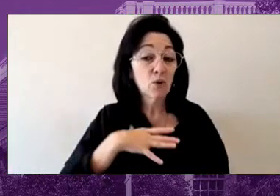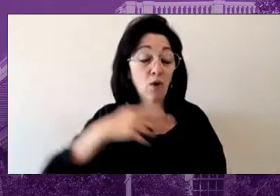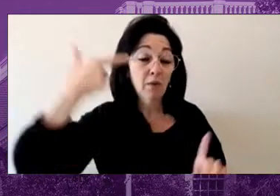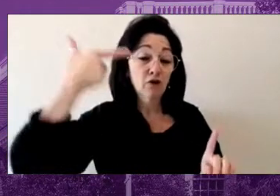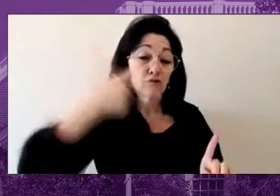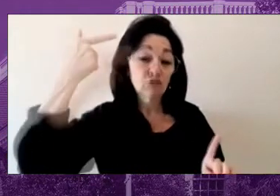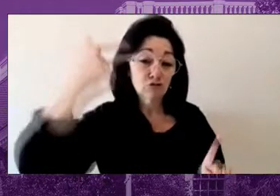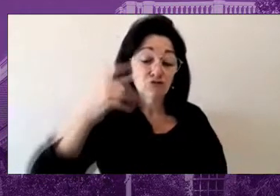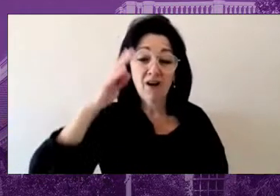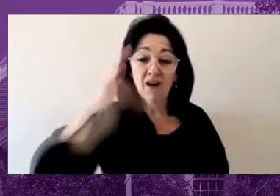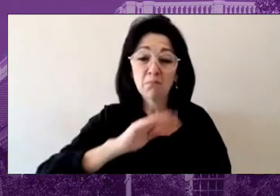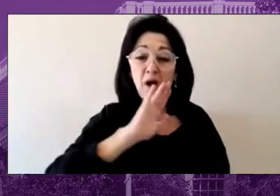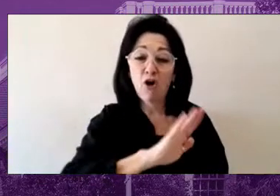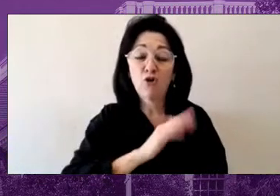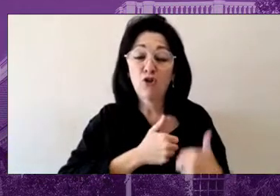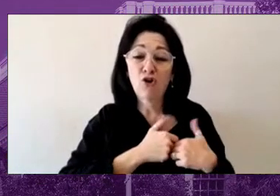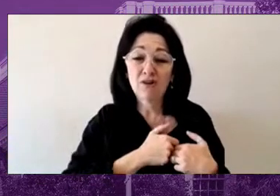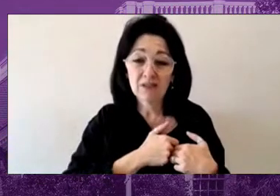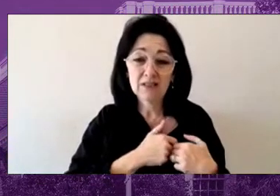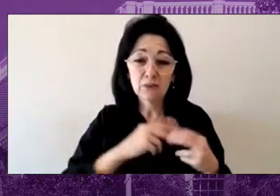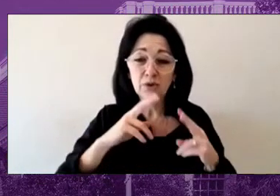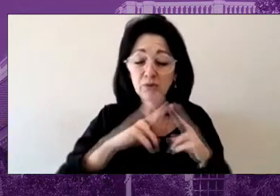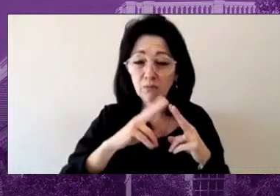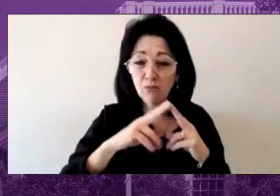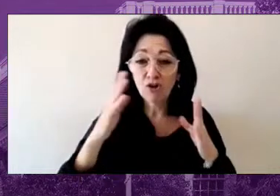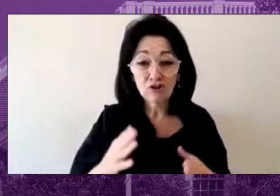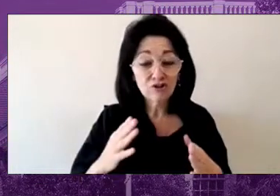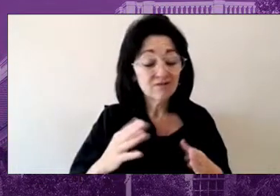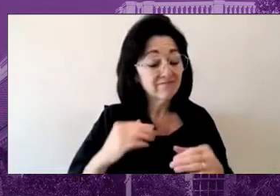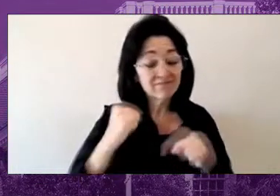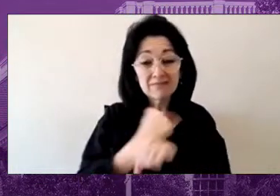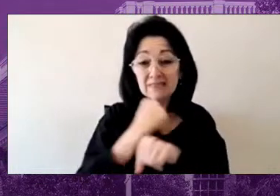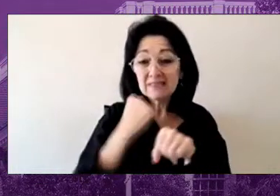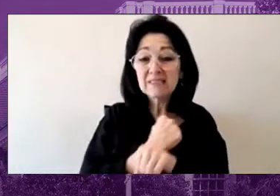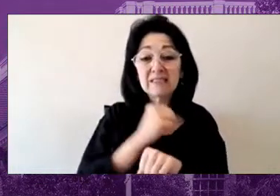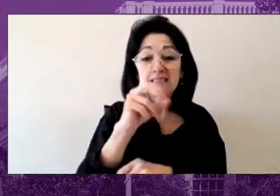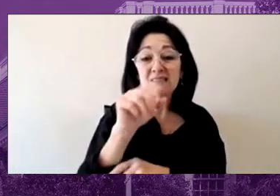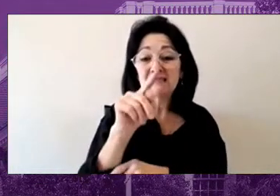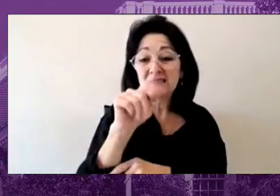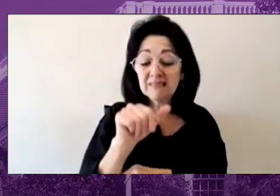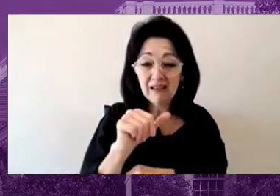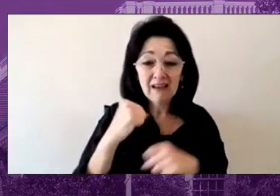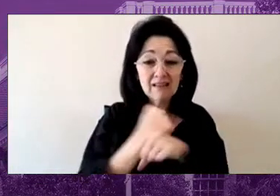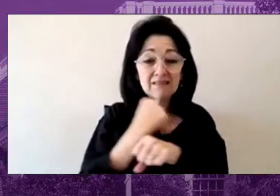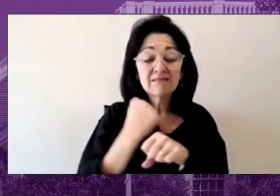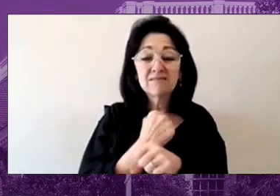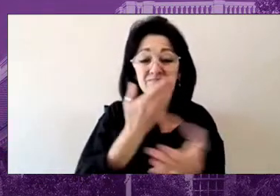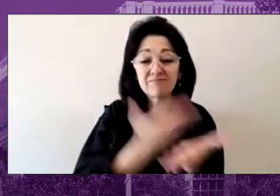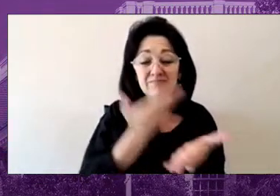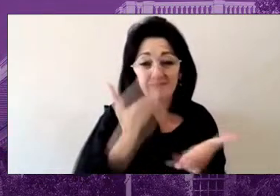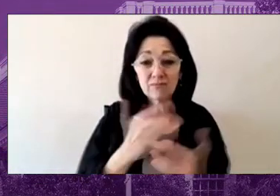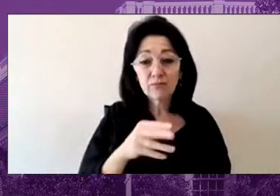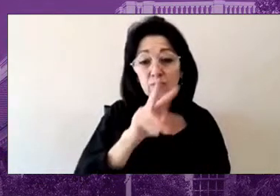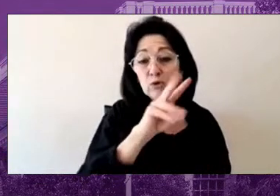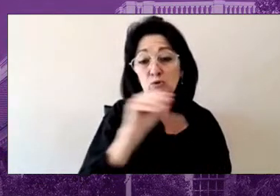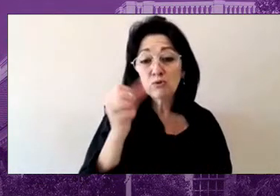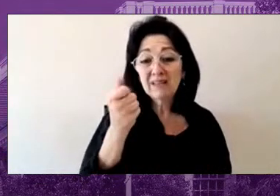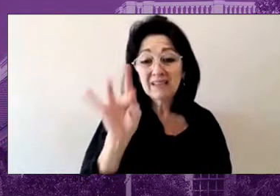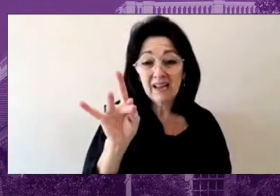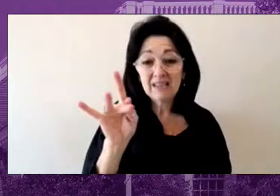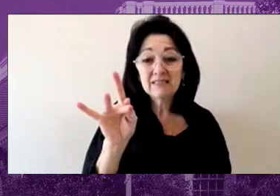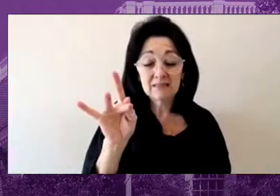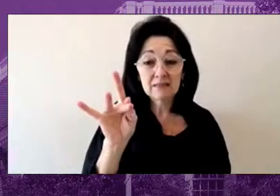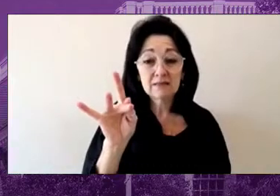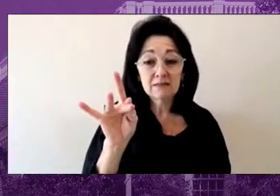partners. The statistics back that up. In 2018 alone, 13% of